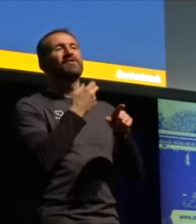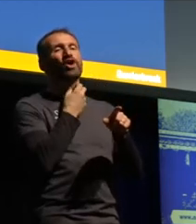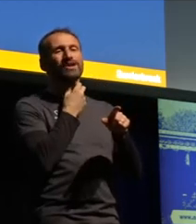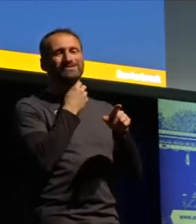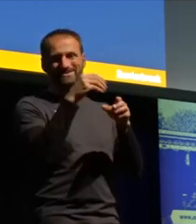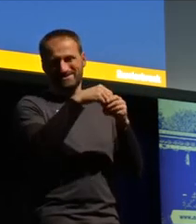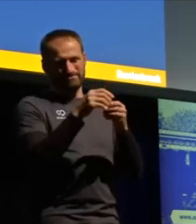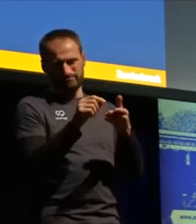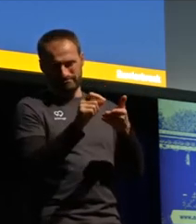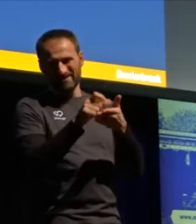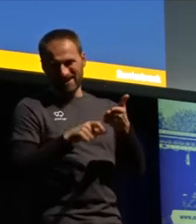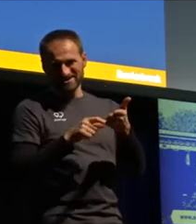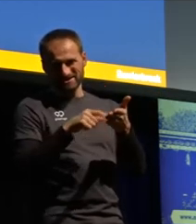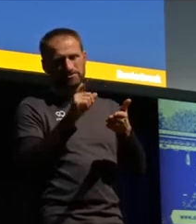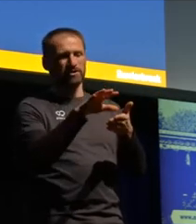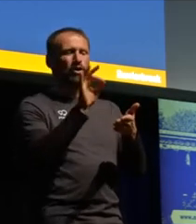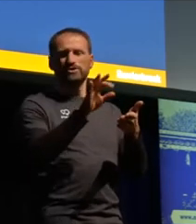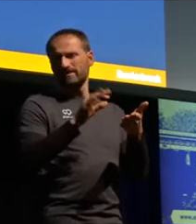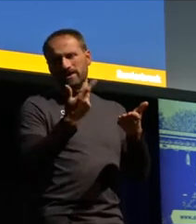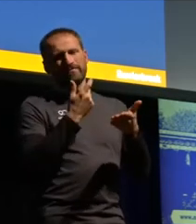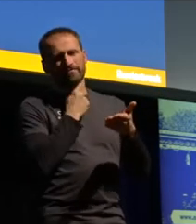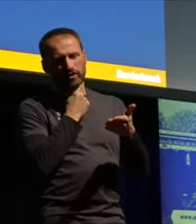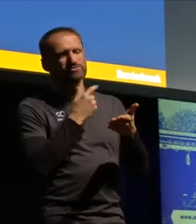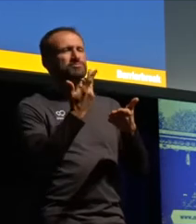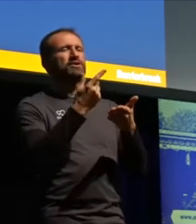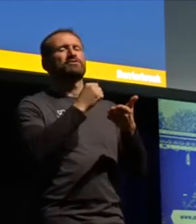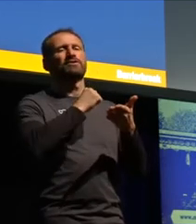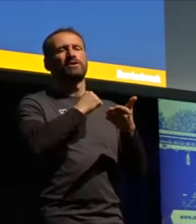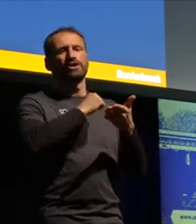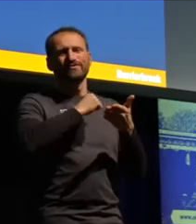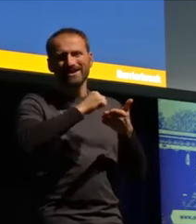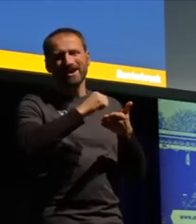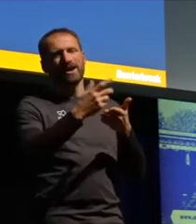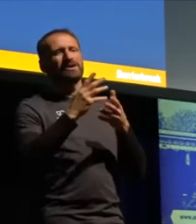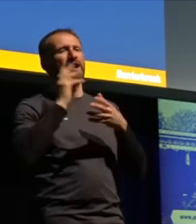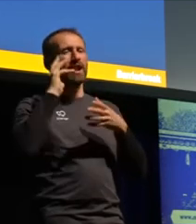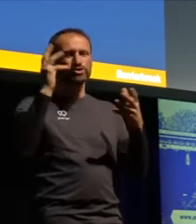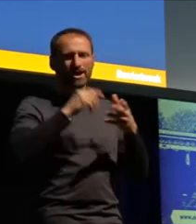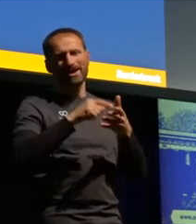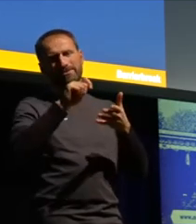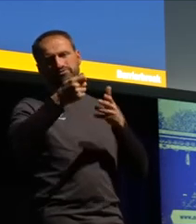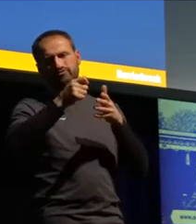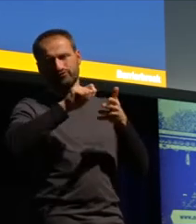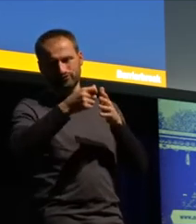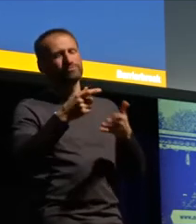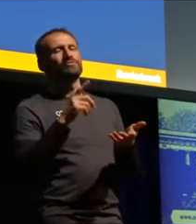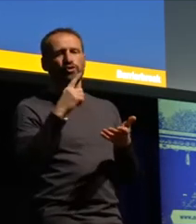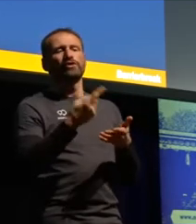know, also select the rate, the pitch, the volume, everything. And then you can just make it speak using speech